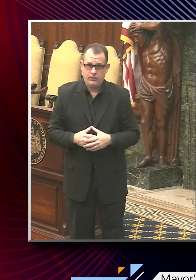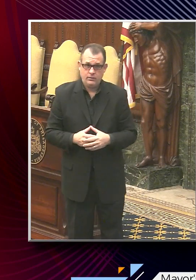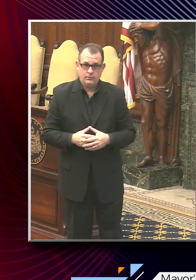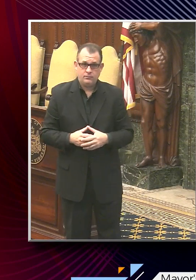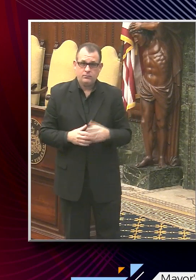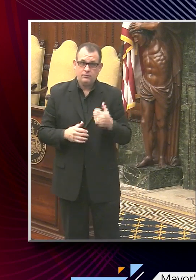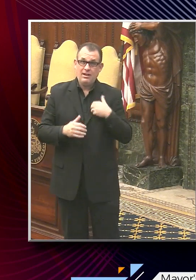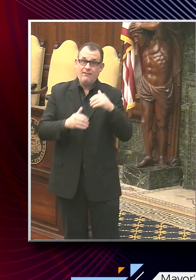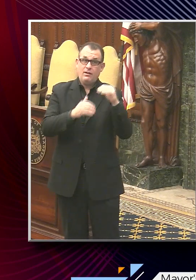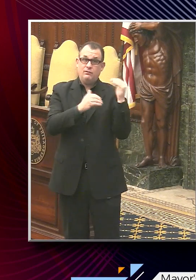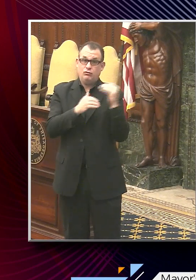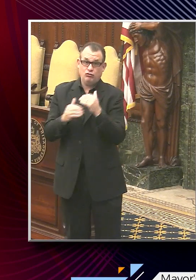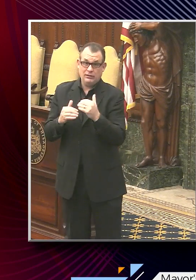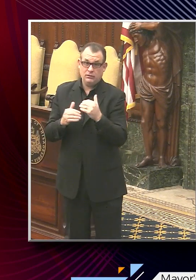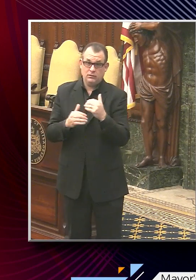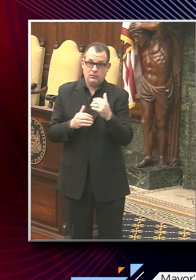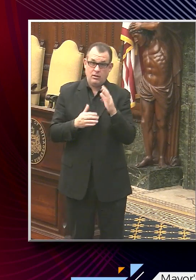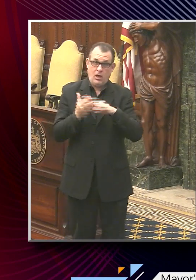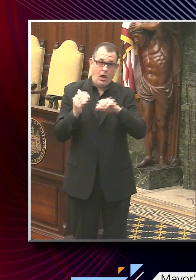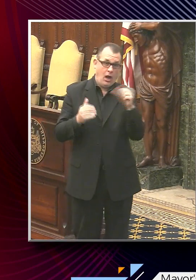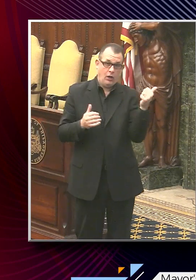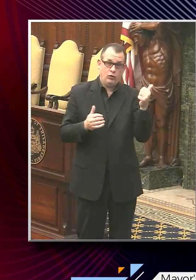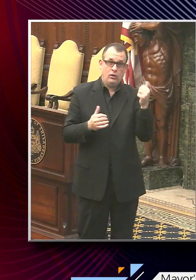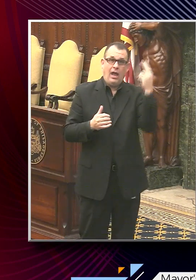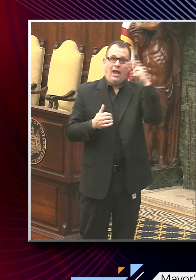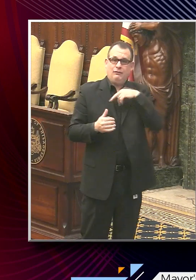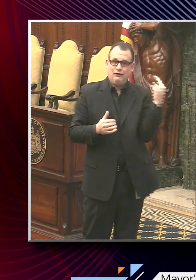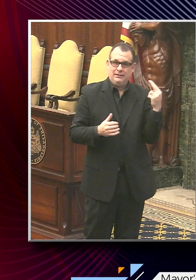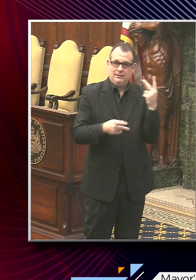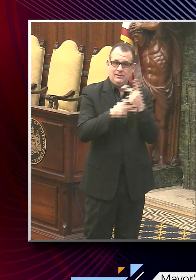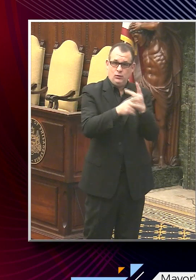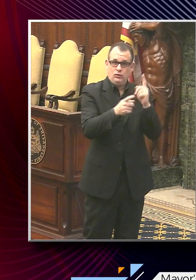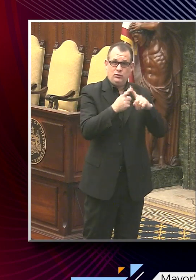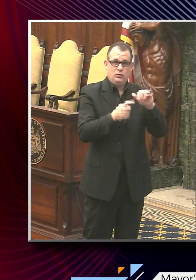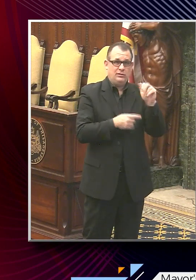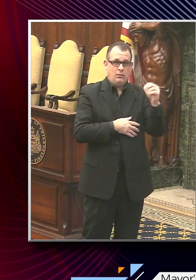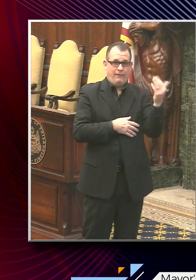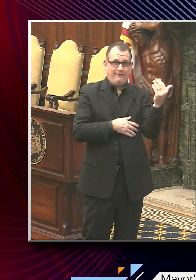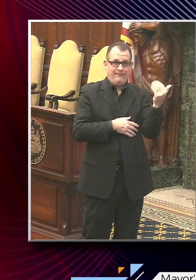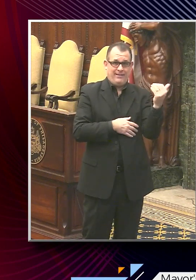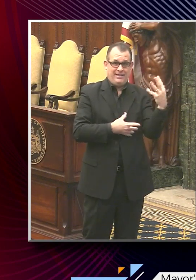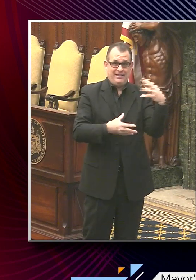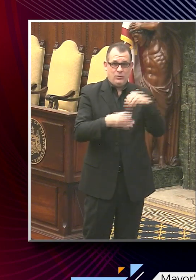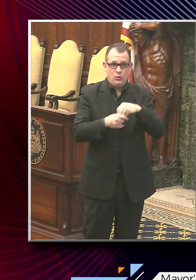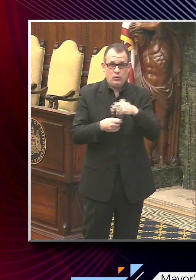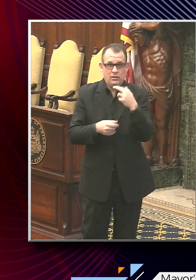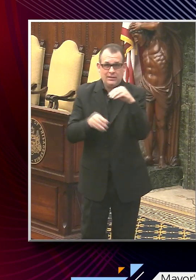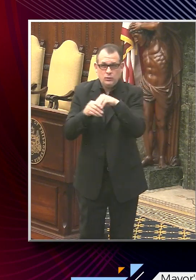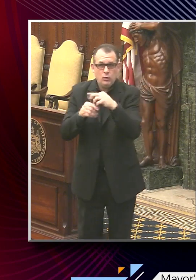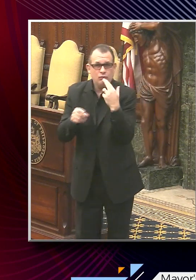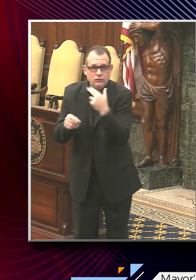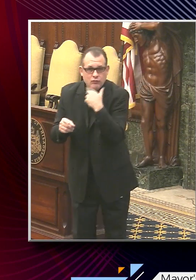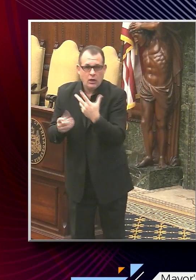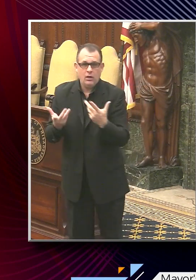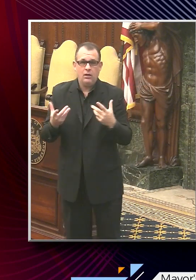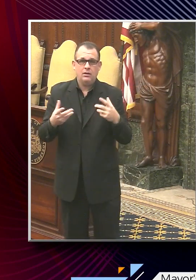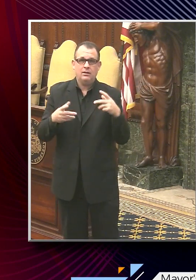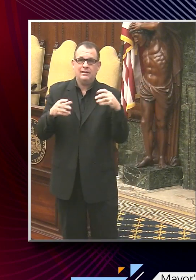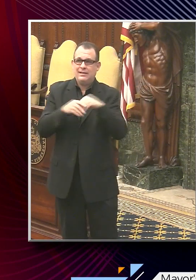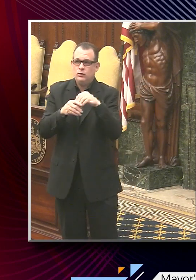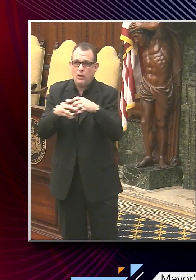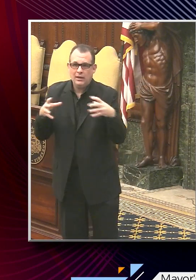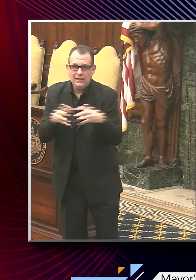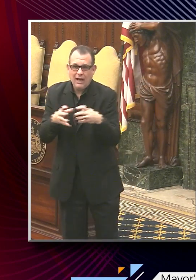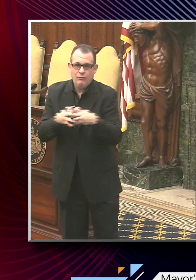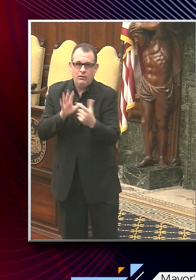the riskiest settings at least through January 15th. That includes no indoor dining at restaurants, no indoor gatherings and events, no